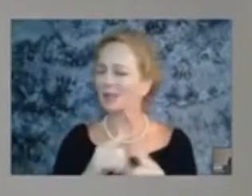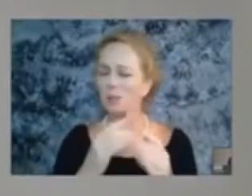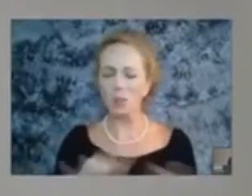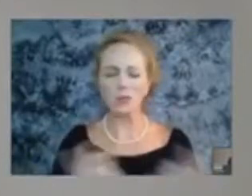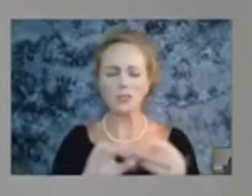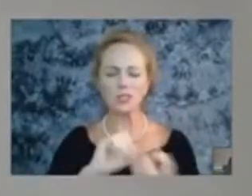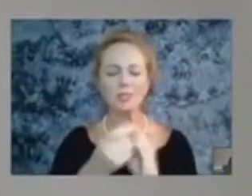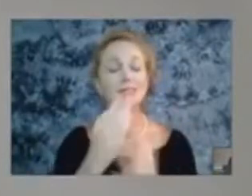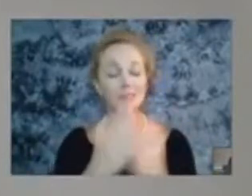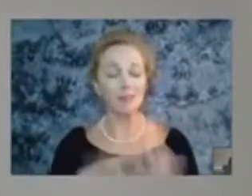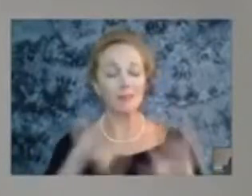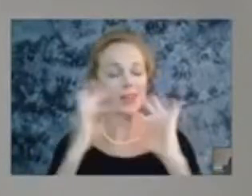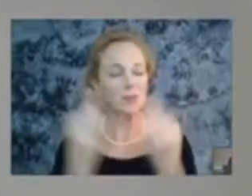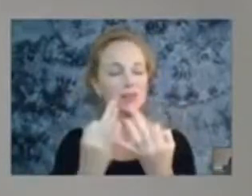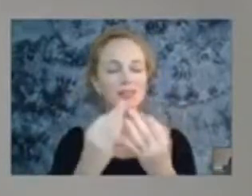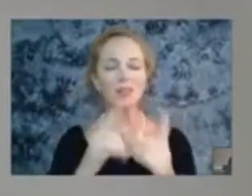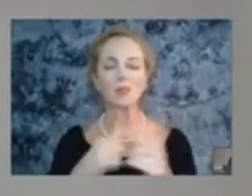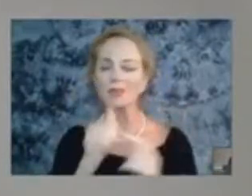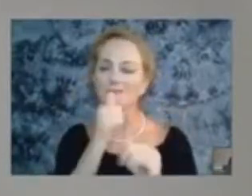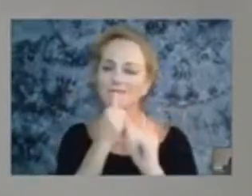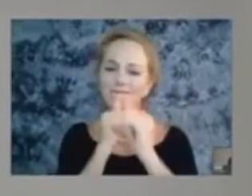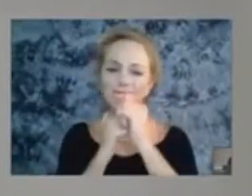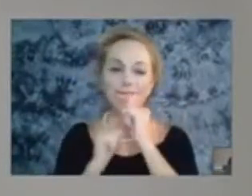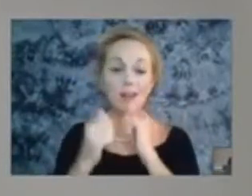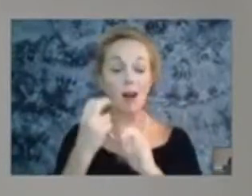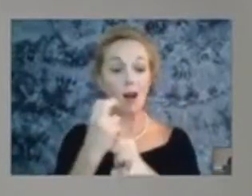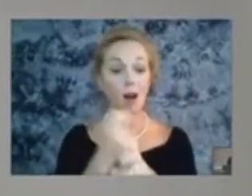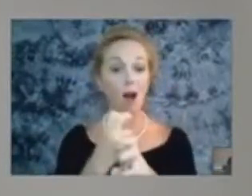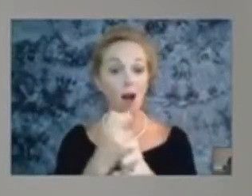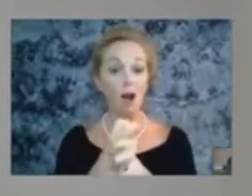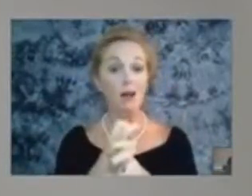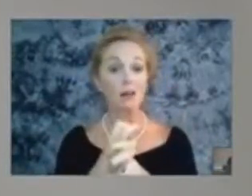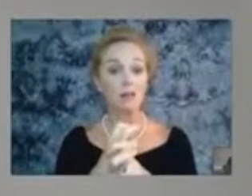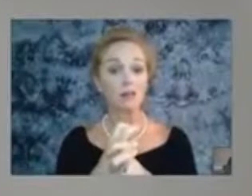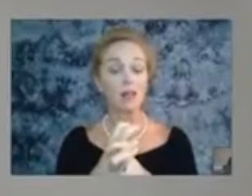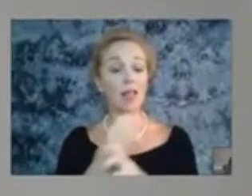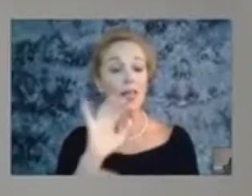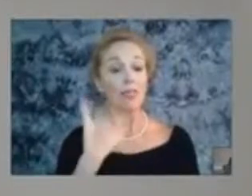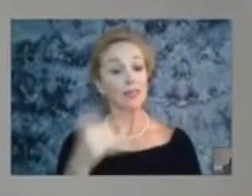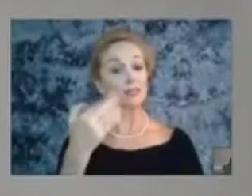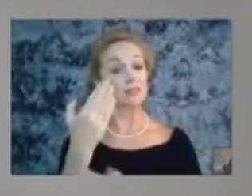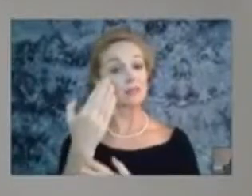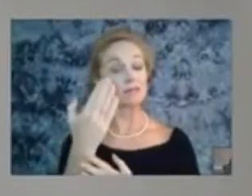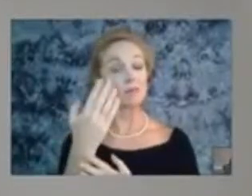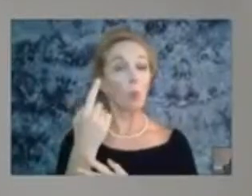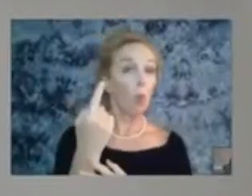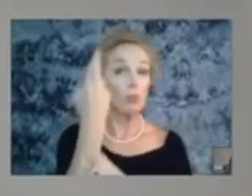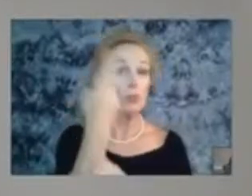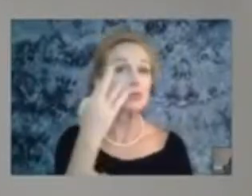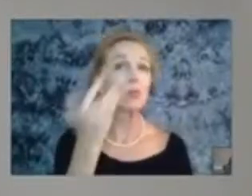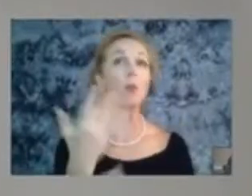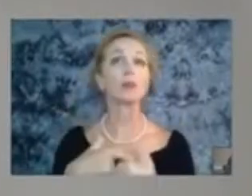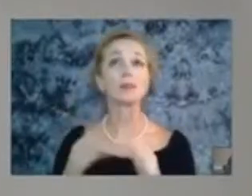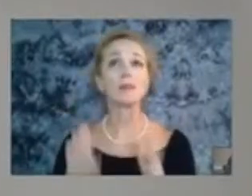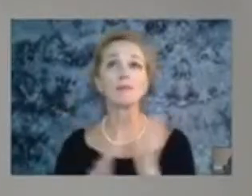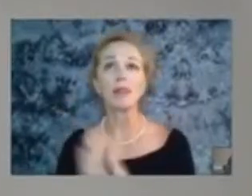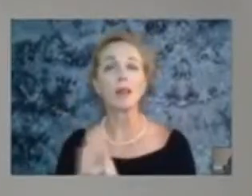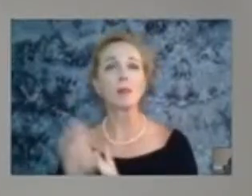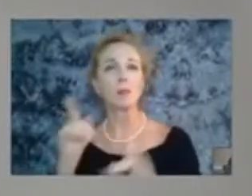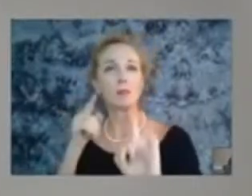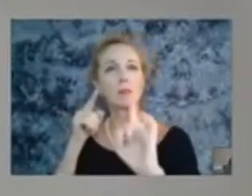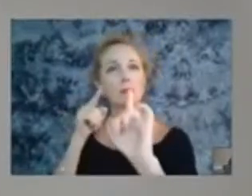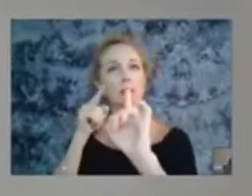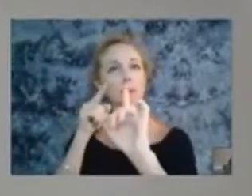some families that are dealing with hardships. That is one of the reasons why we wanted to identify some objective criteria that any of our respective